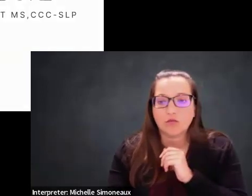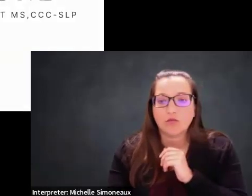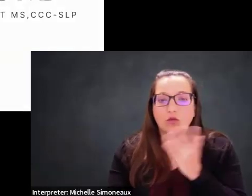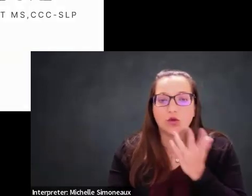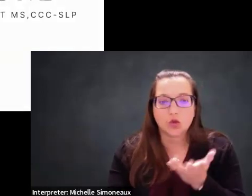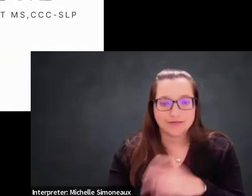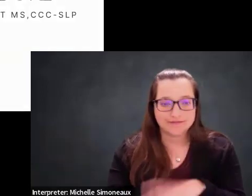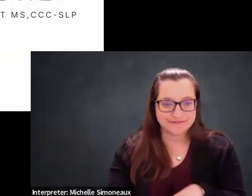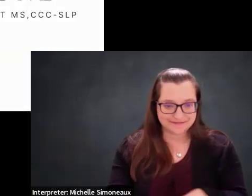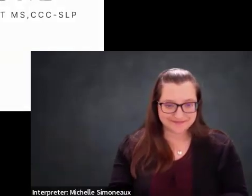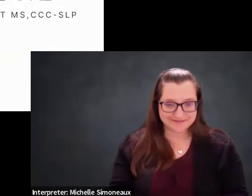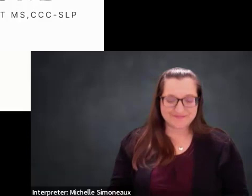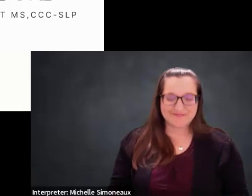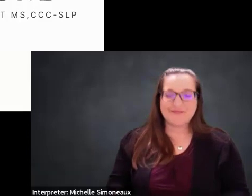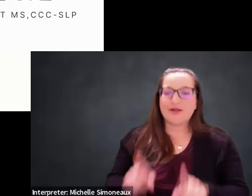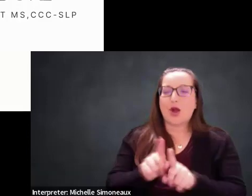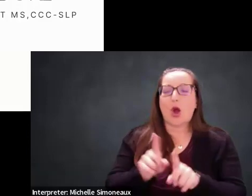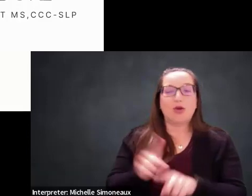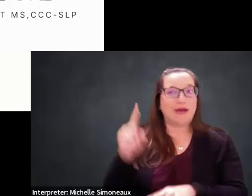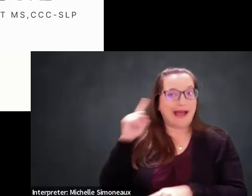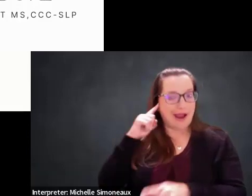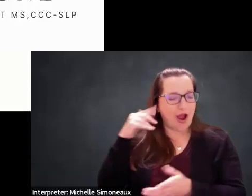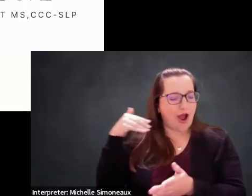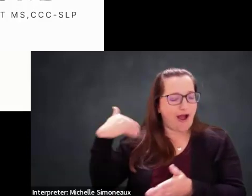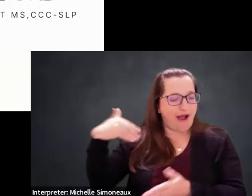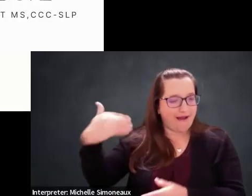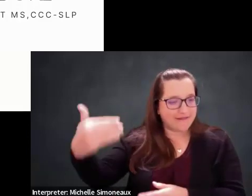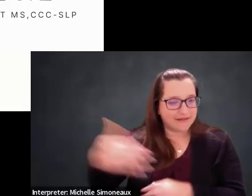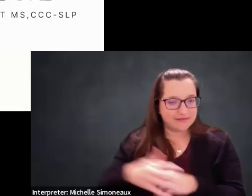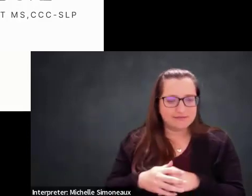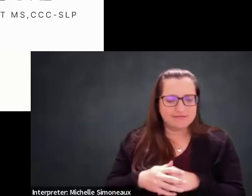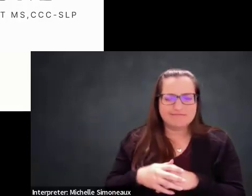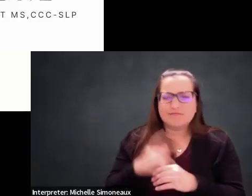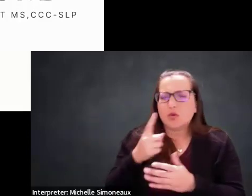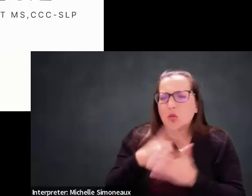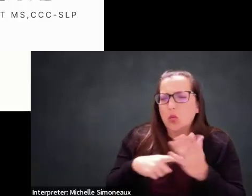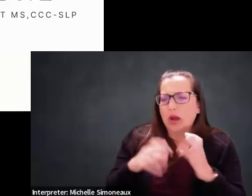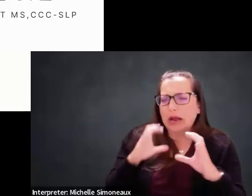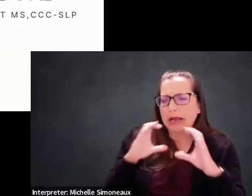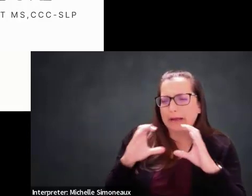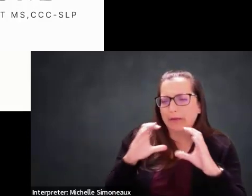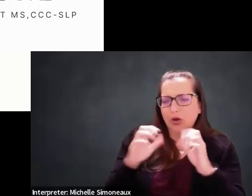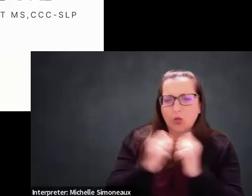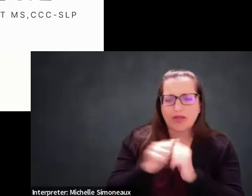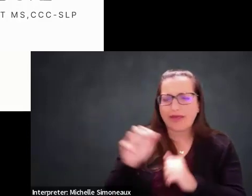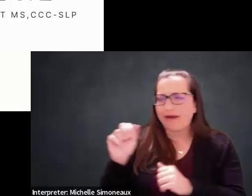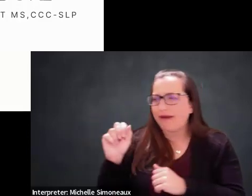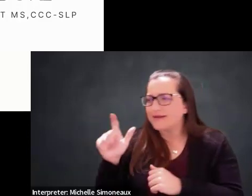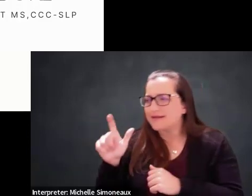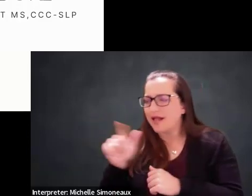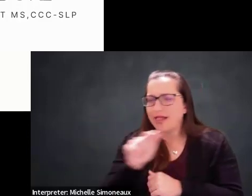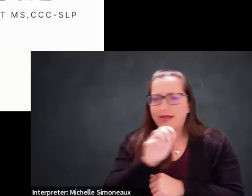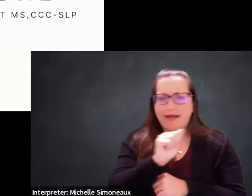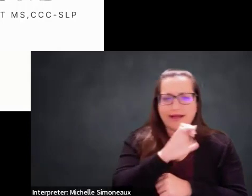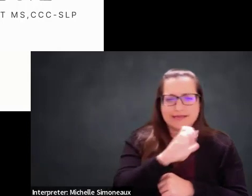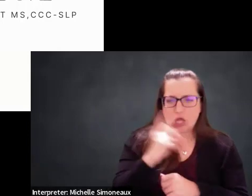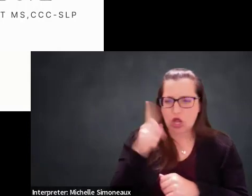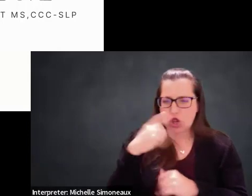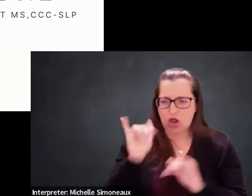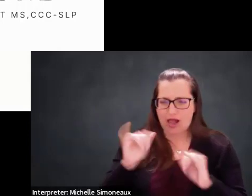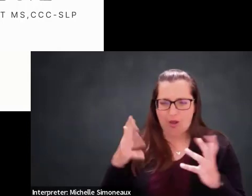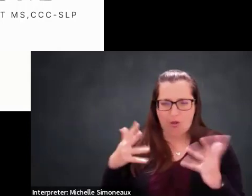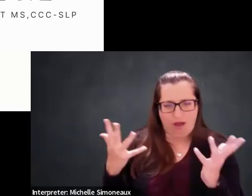So, something that I do also hear a lot is, well, what is communicating with ASL and AAC look like? How does that work? What,